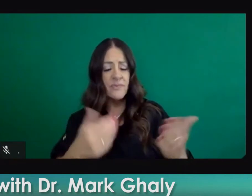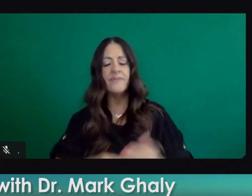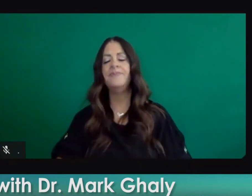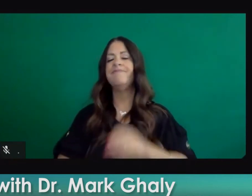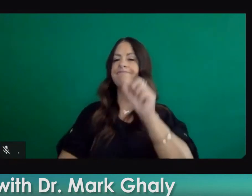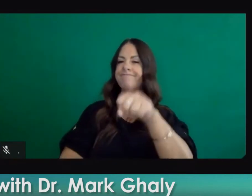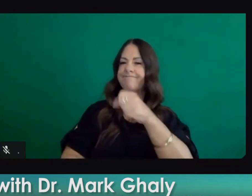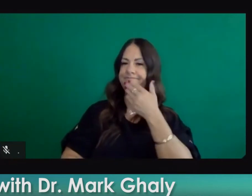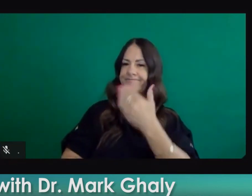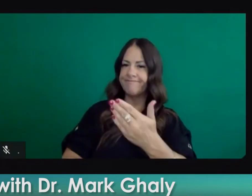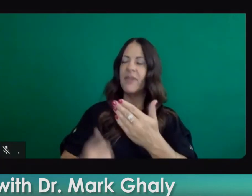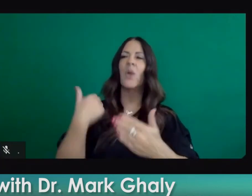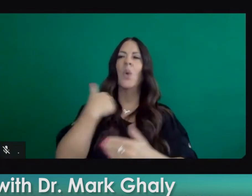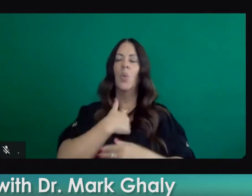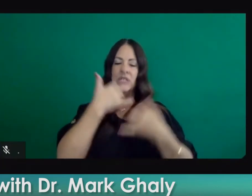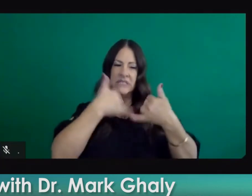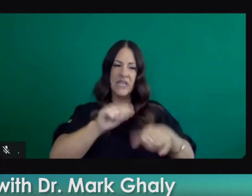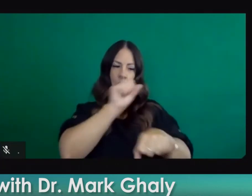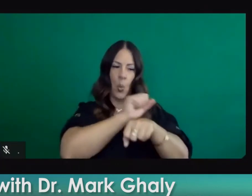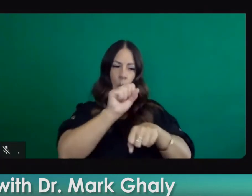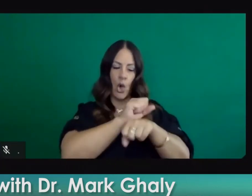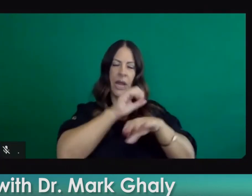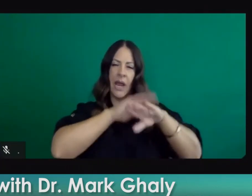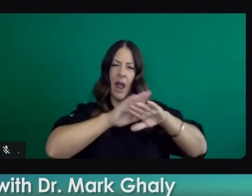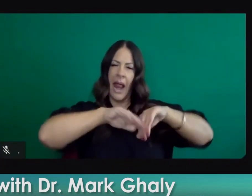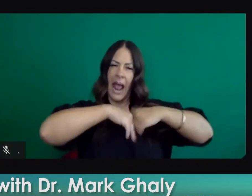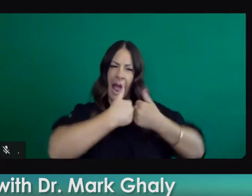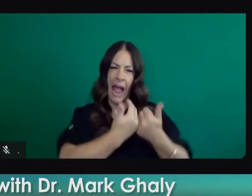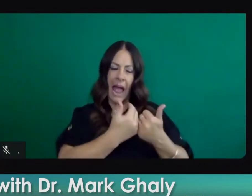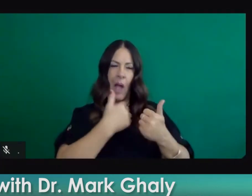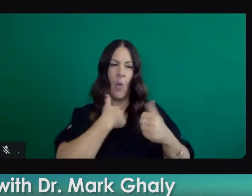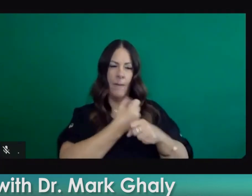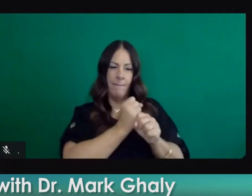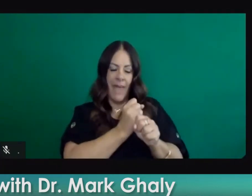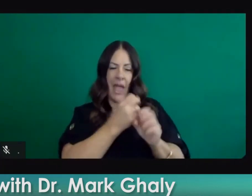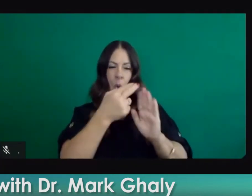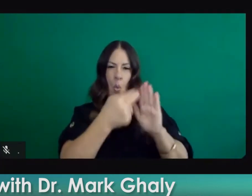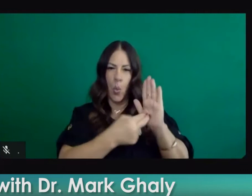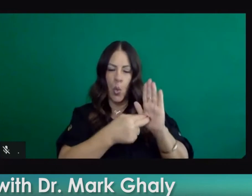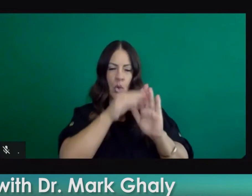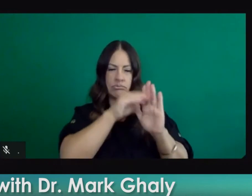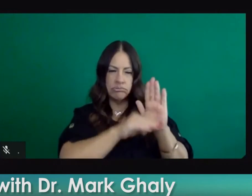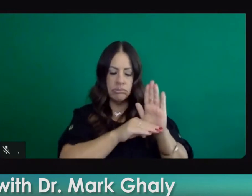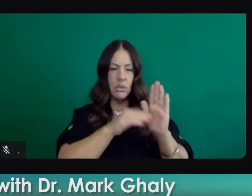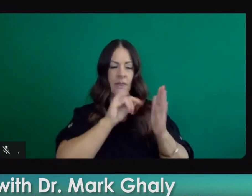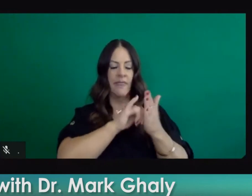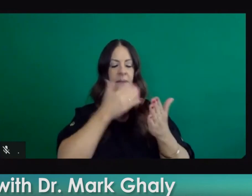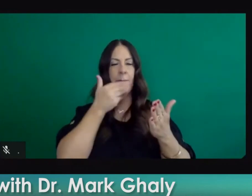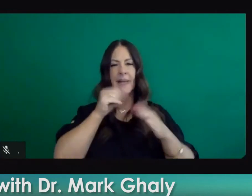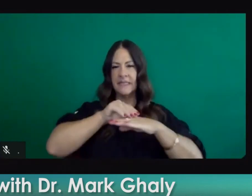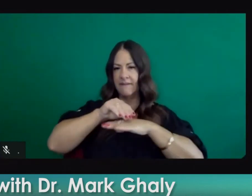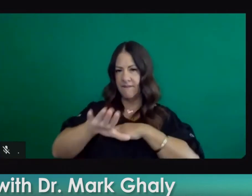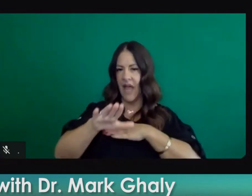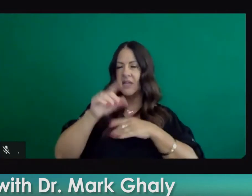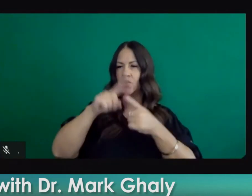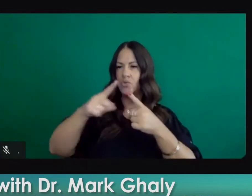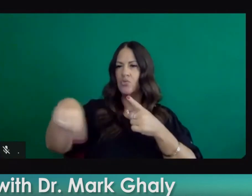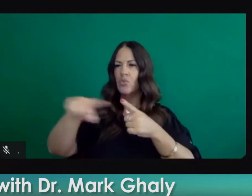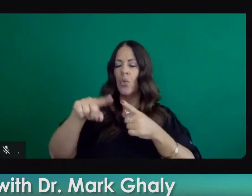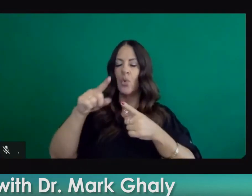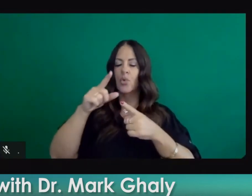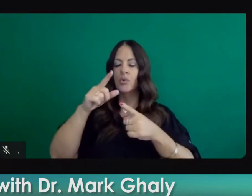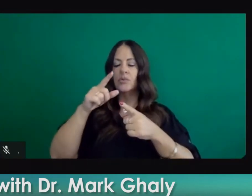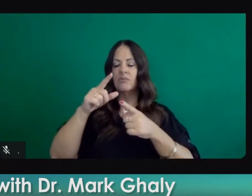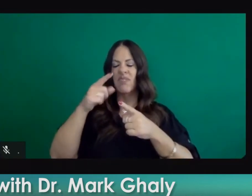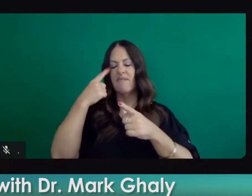to get that out in a responsible way as soon as possible, so planning can be done by both the counties that are homes to the